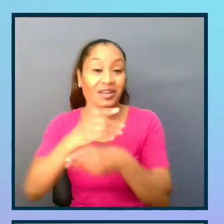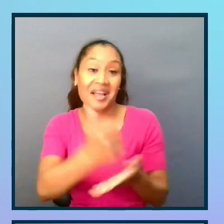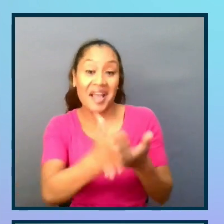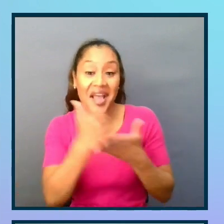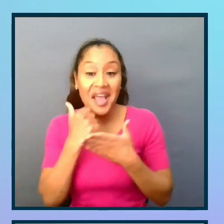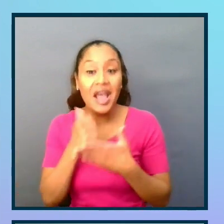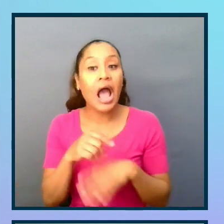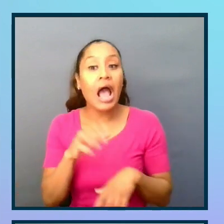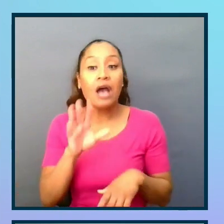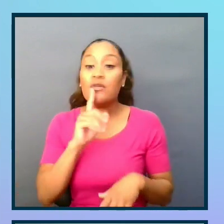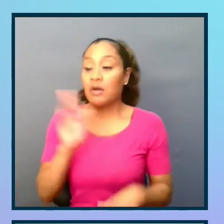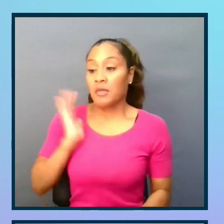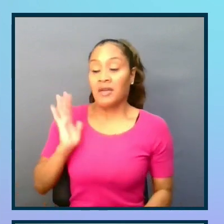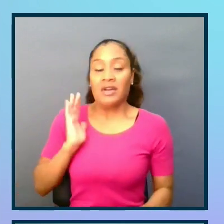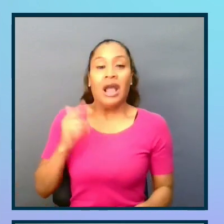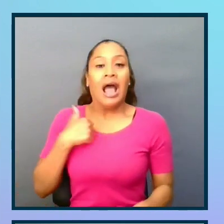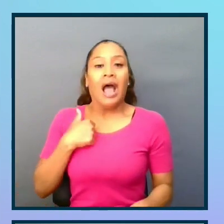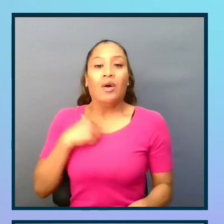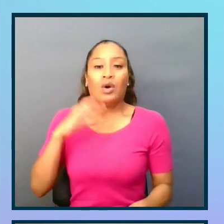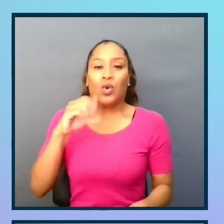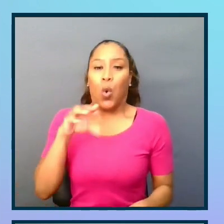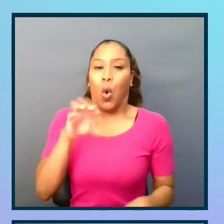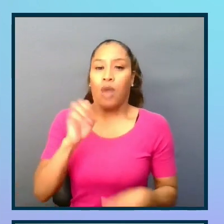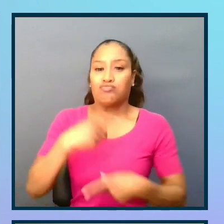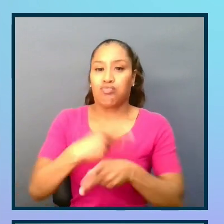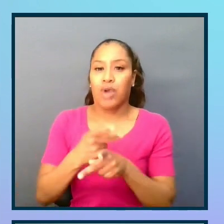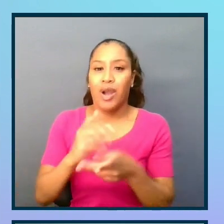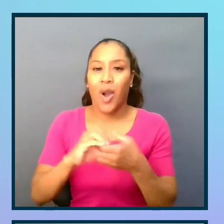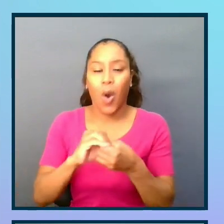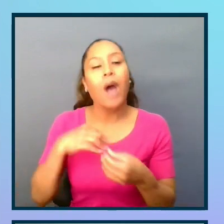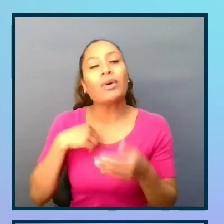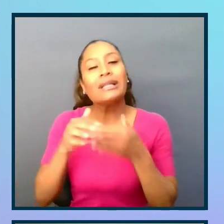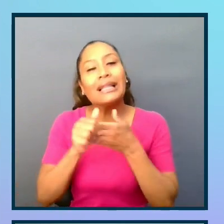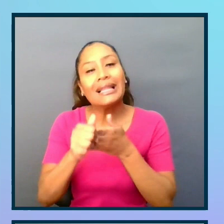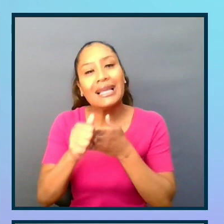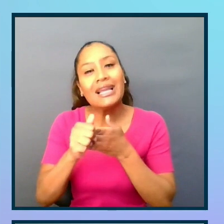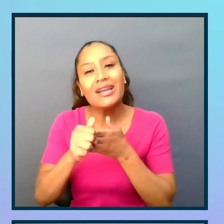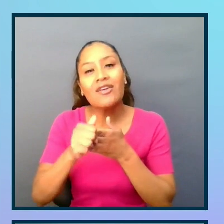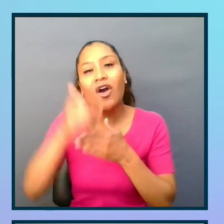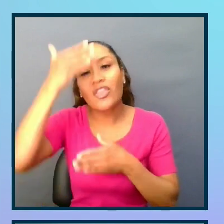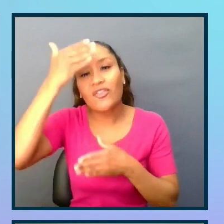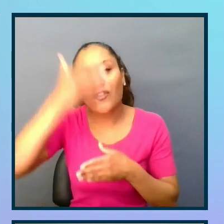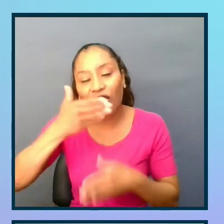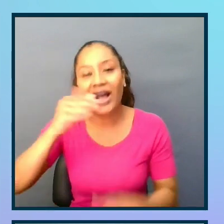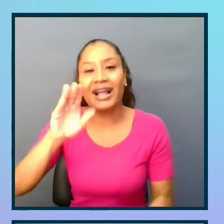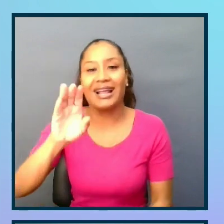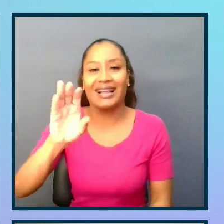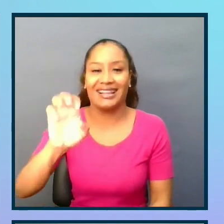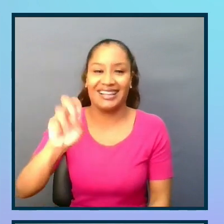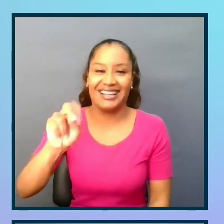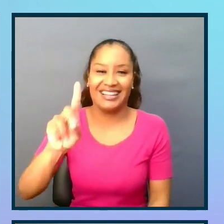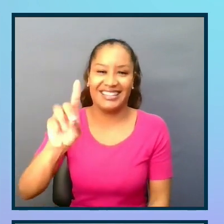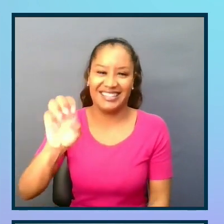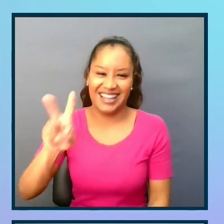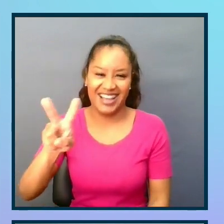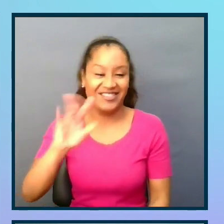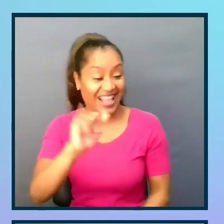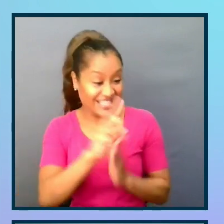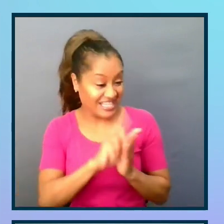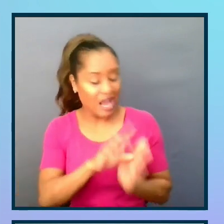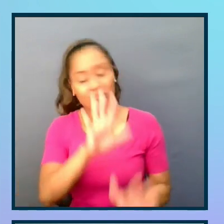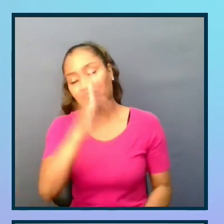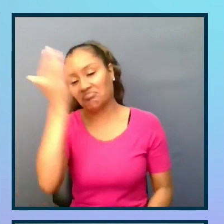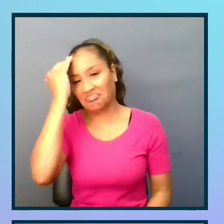was previously, before a product owner, one of the lead front end devs. So this design review thing is something that I'm super familiar